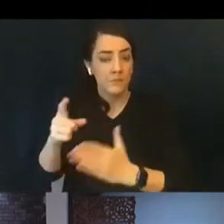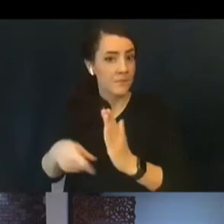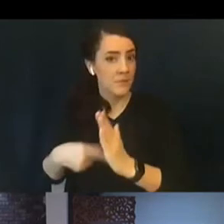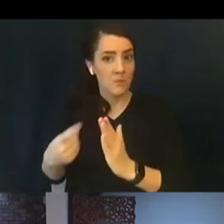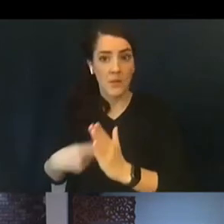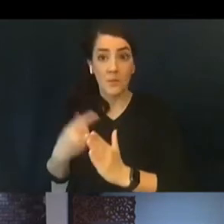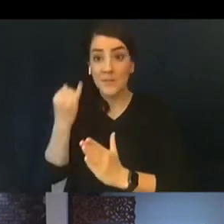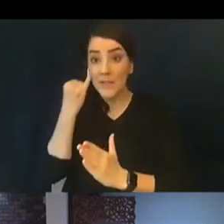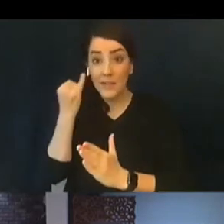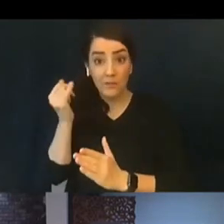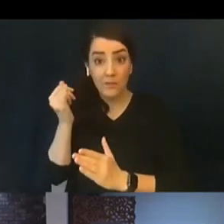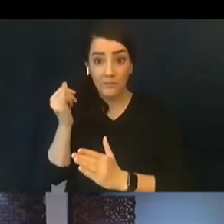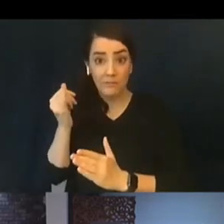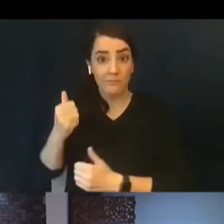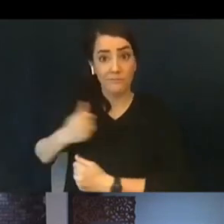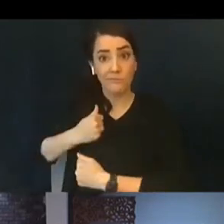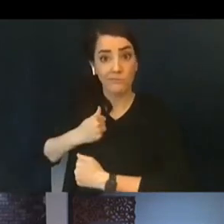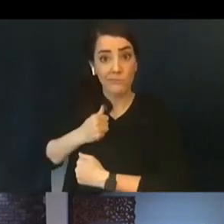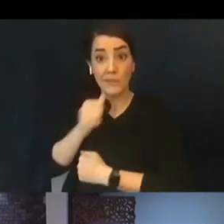maybe their friends or family.